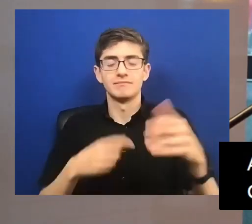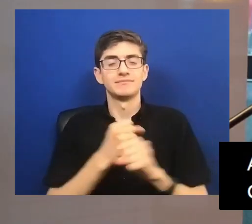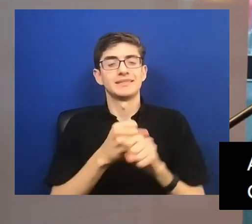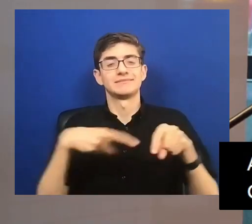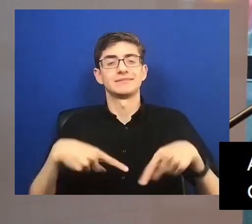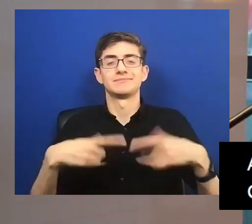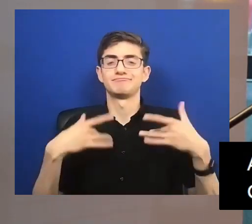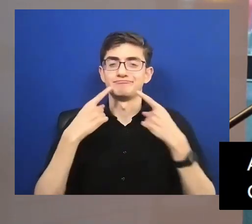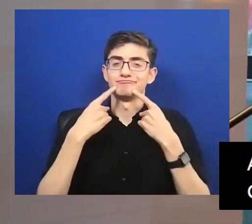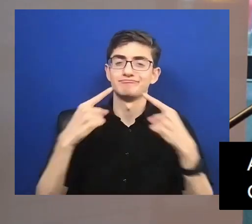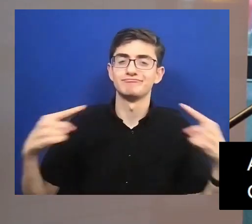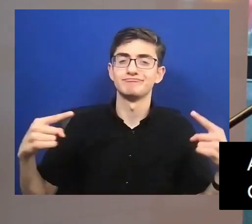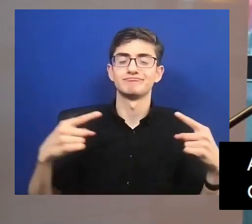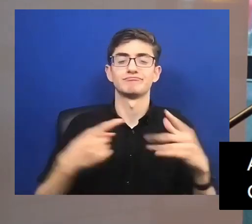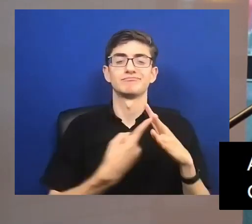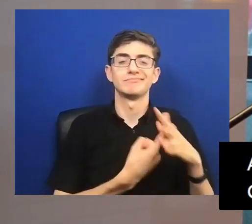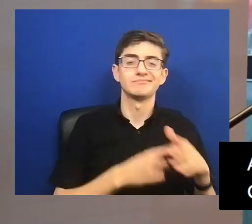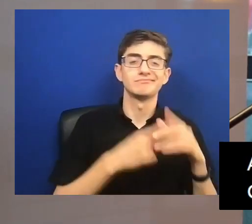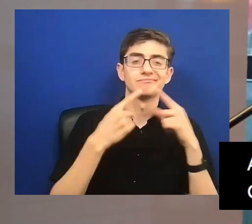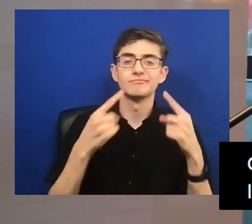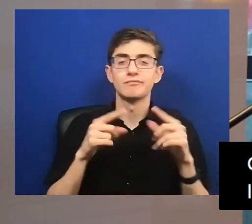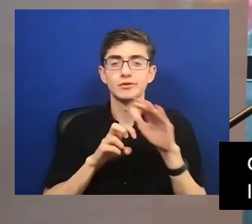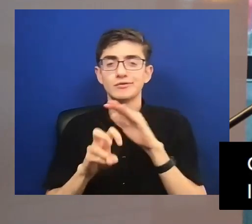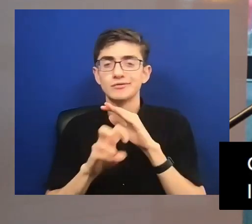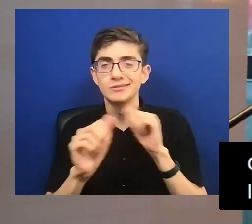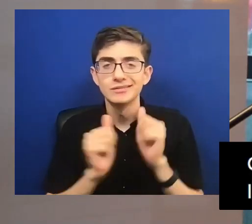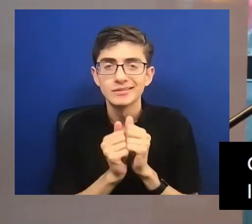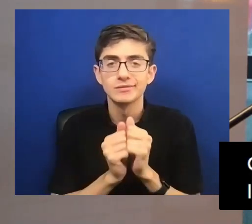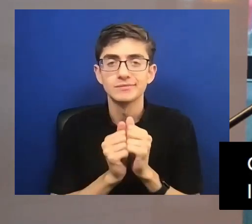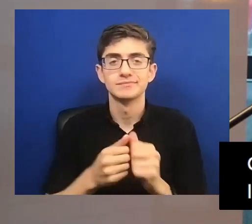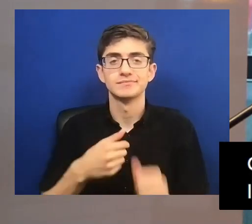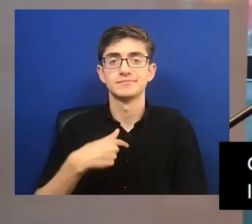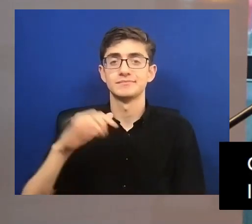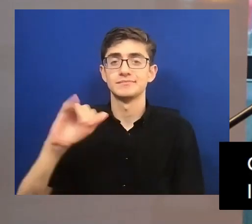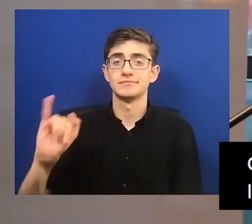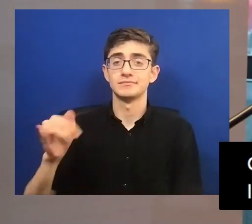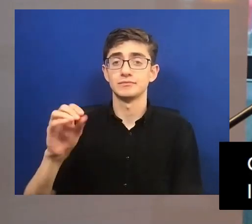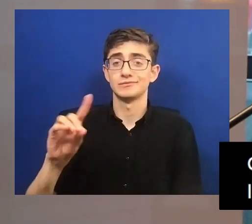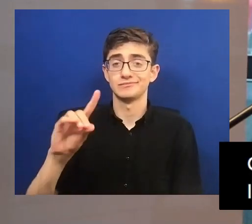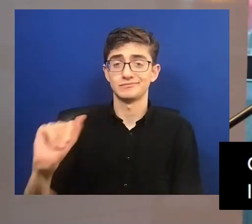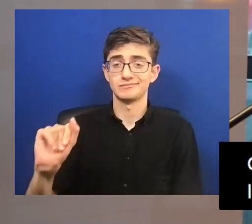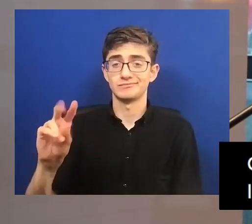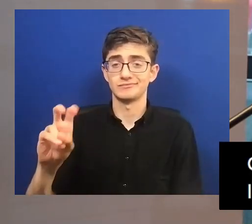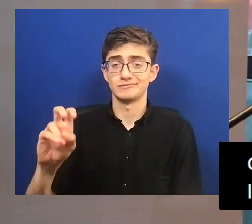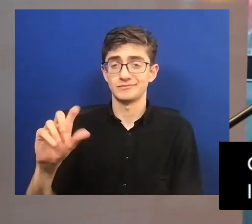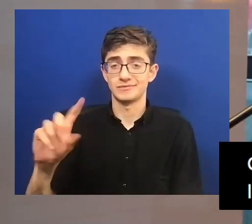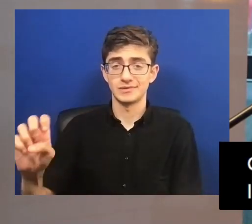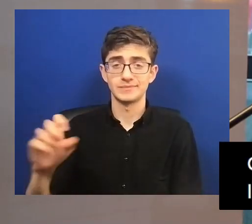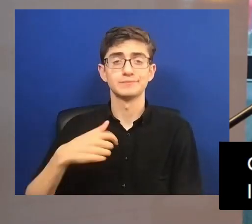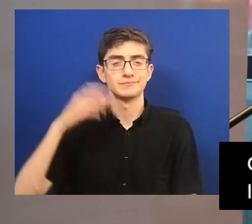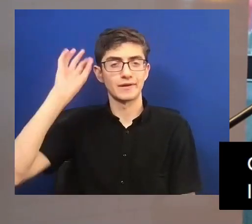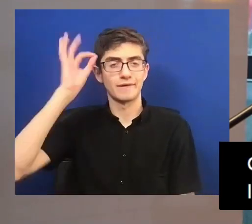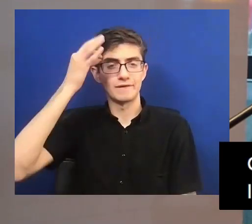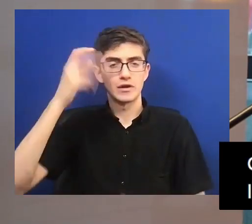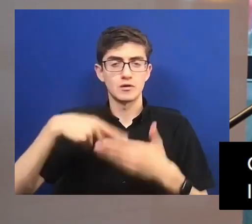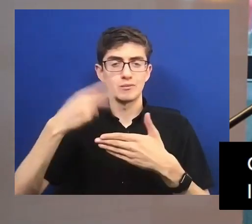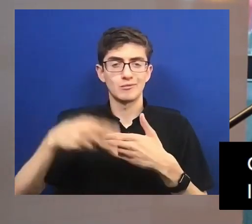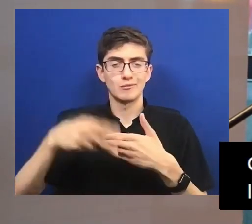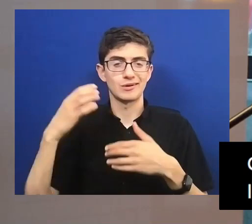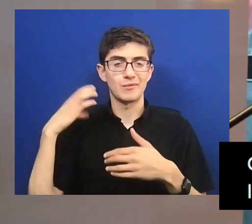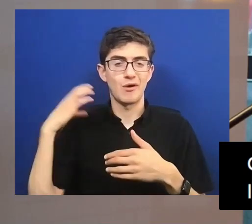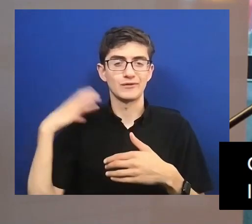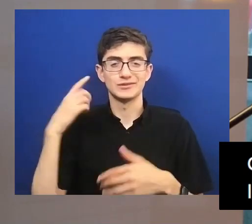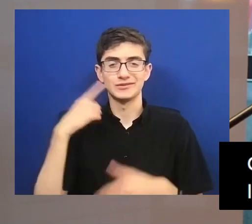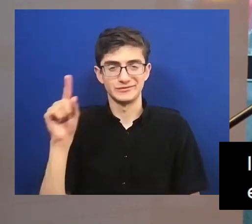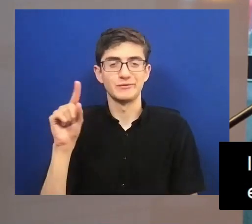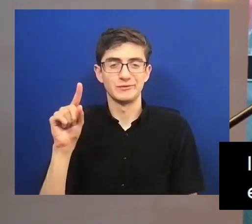together. I'm Jody Ovenell. I'm the Federal Program Officer to the great state of New York on behalf of the